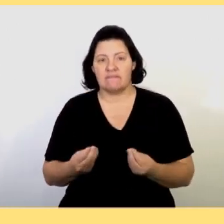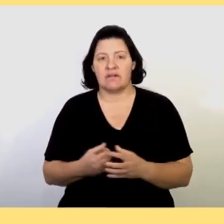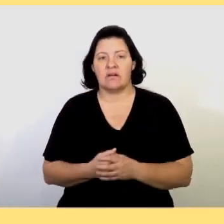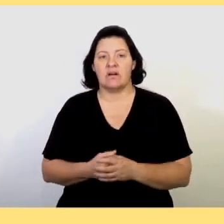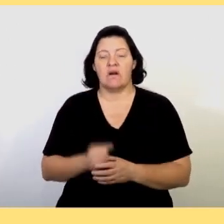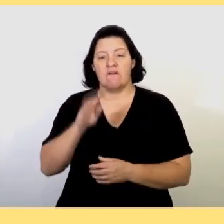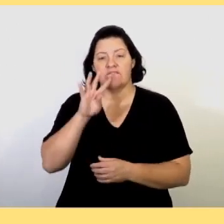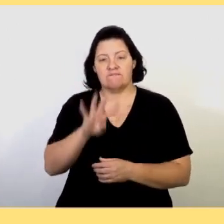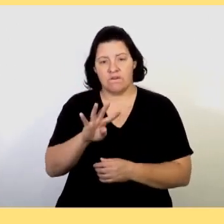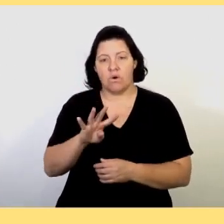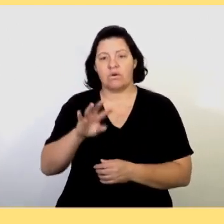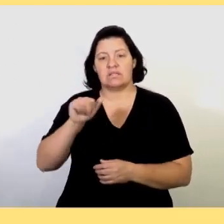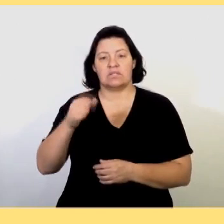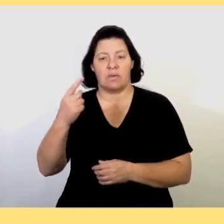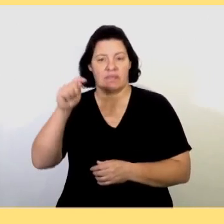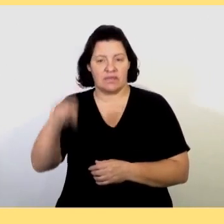have your